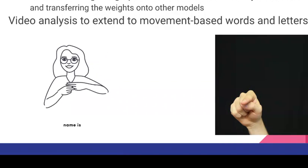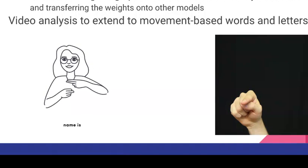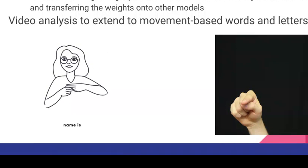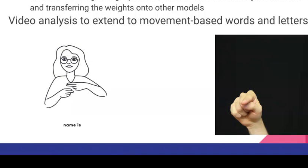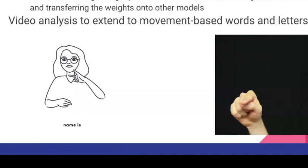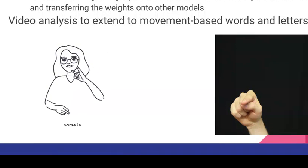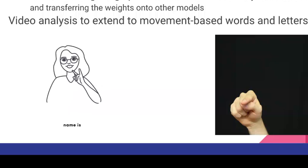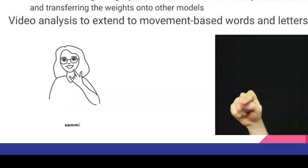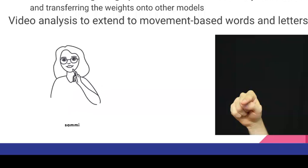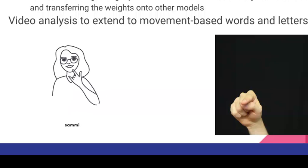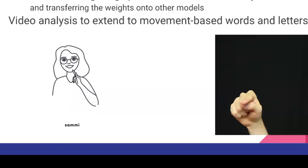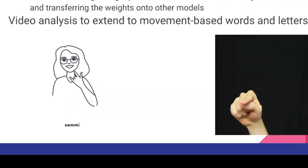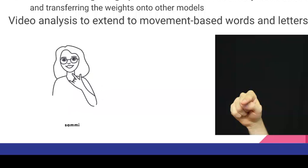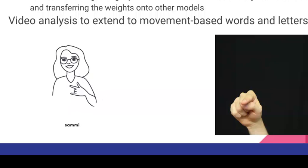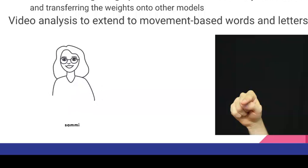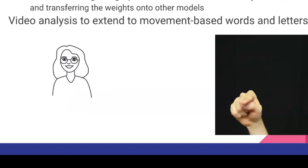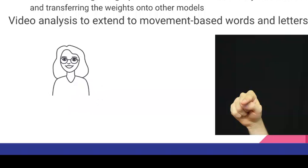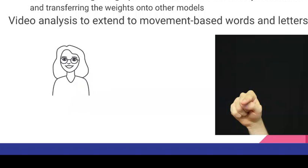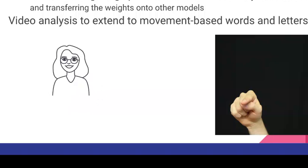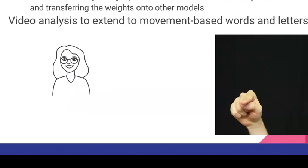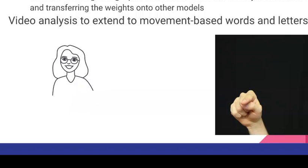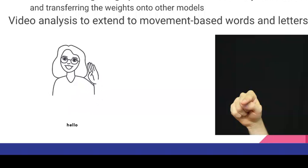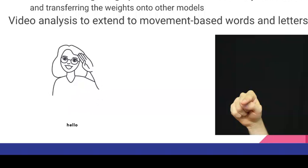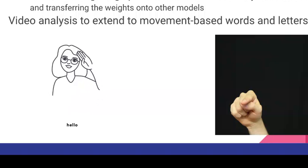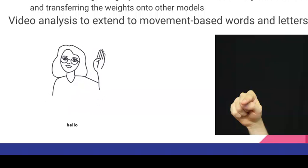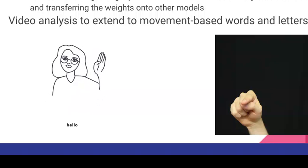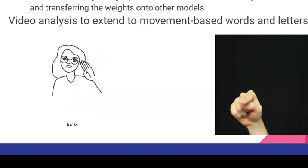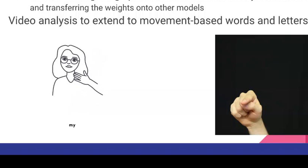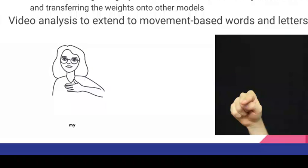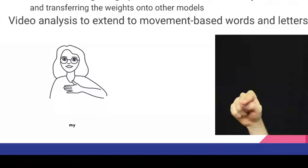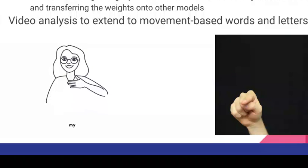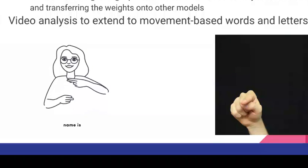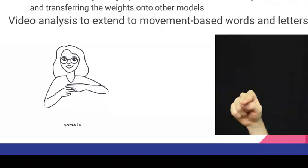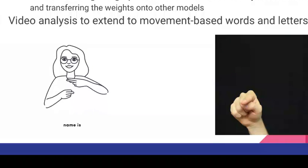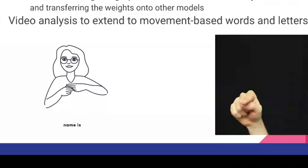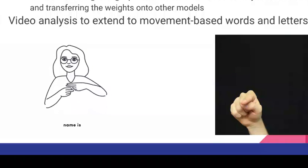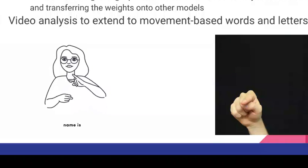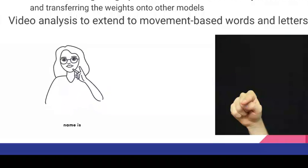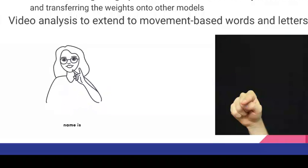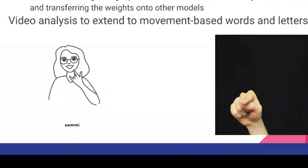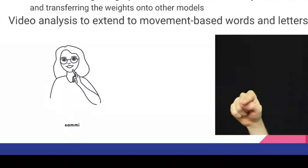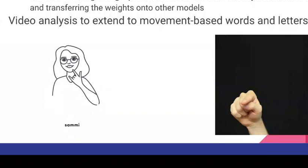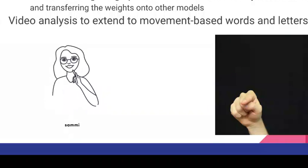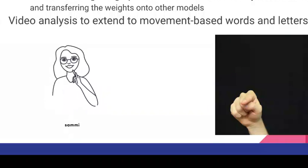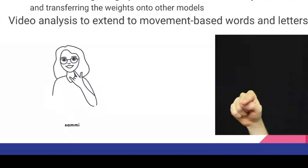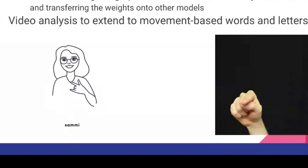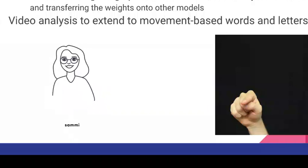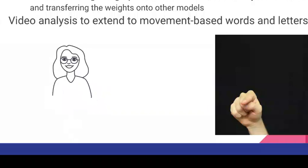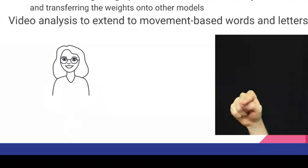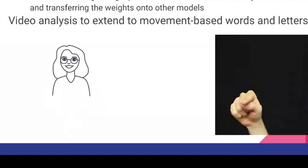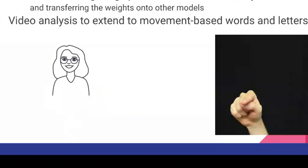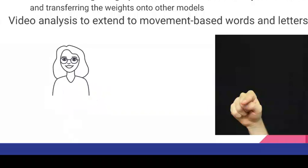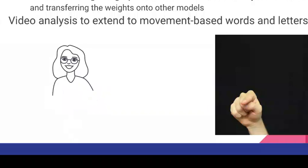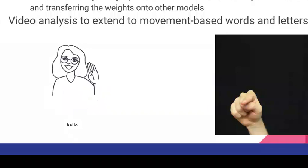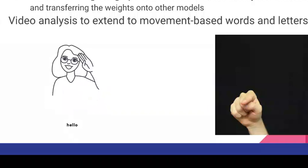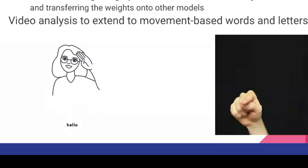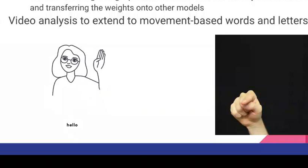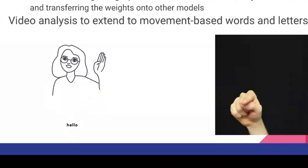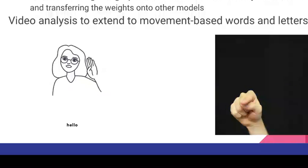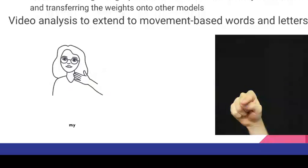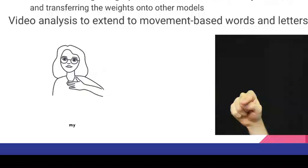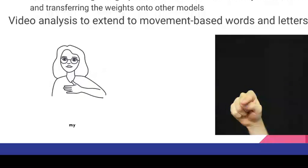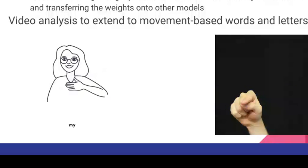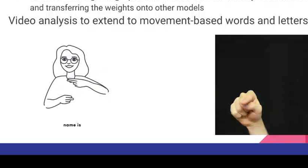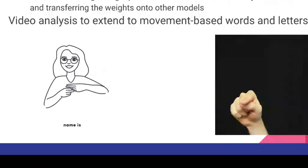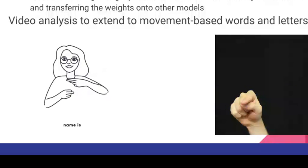not spelling out every letter to convey the sentence. She's purely using a couple of signs to be able to convey that. So